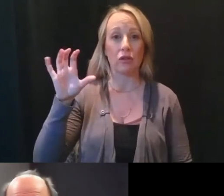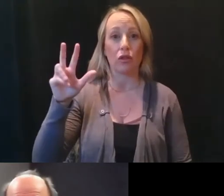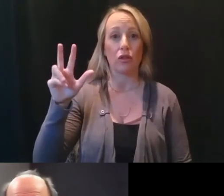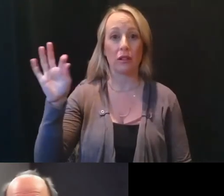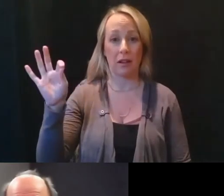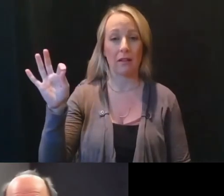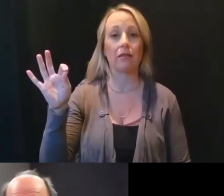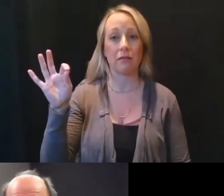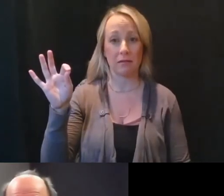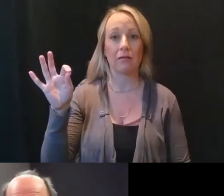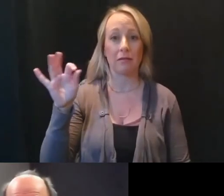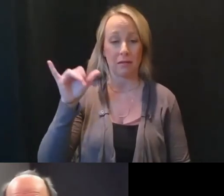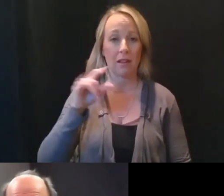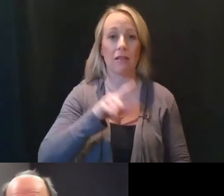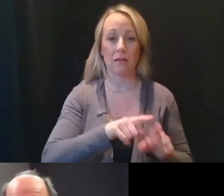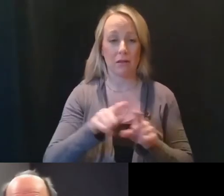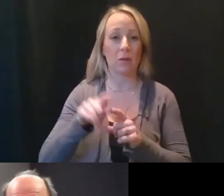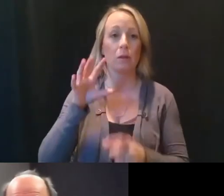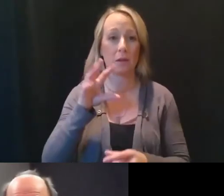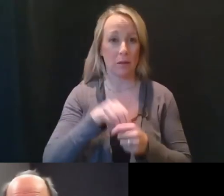9,839, which includes the